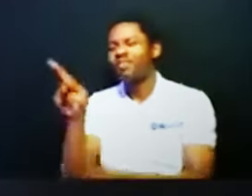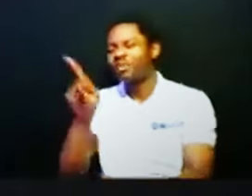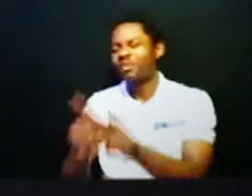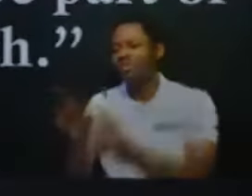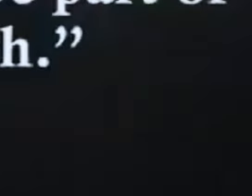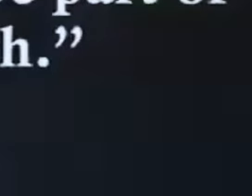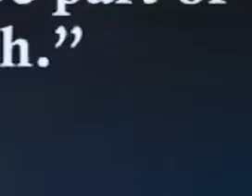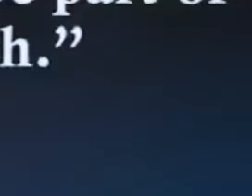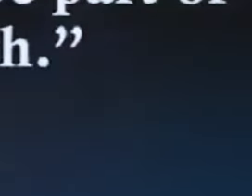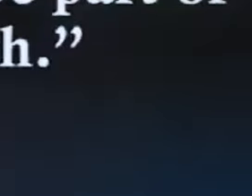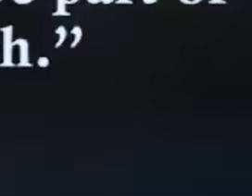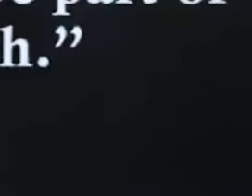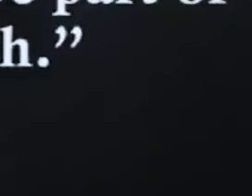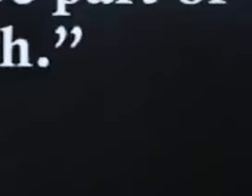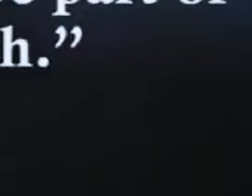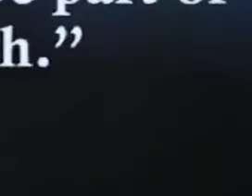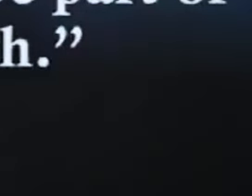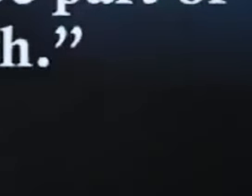people.